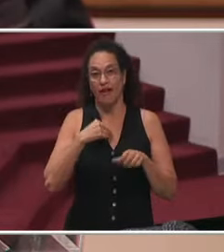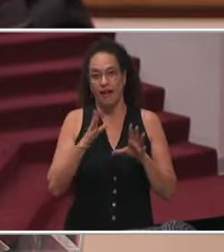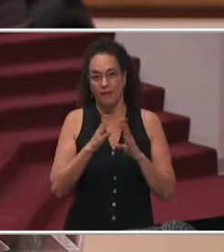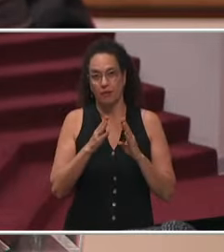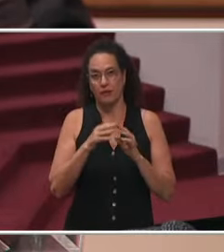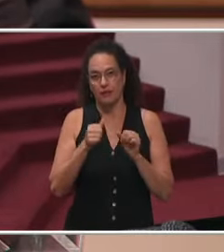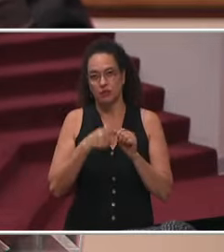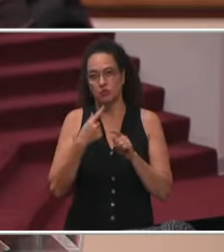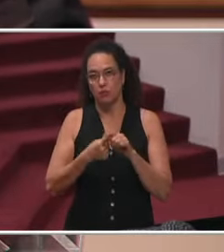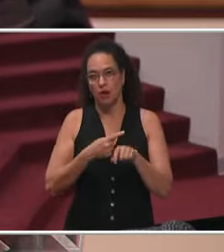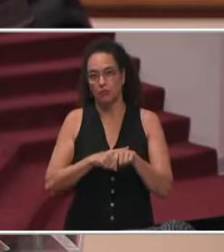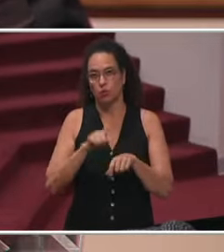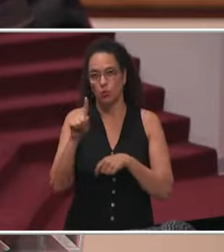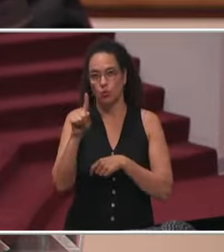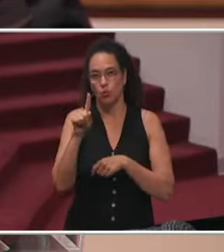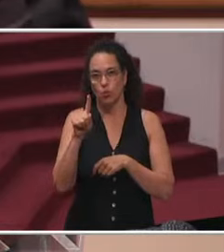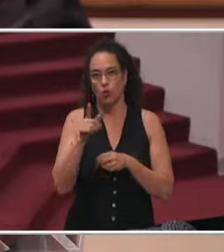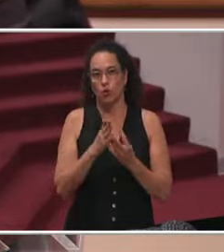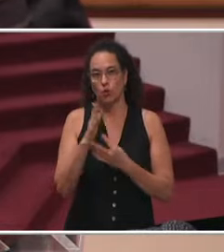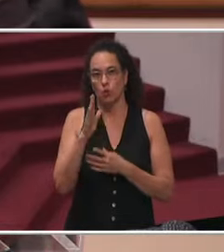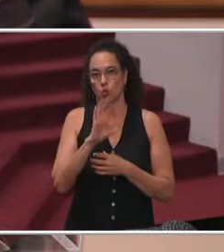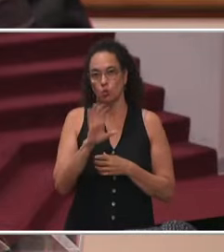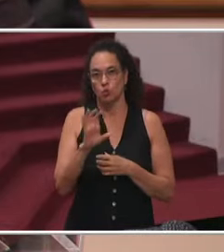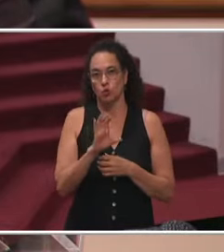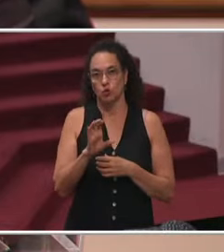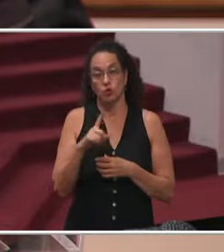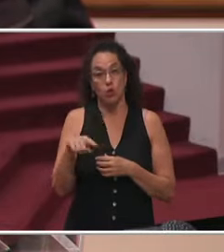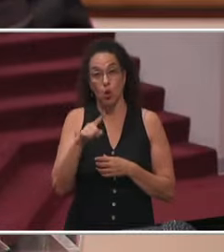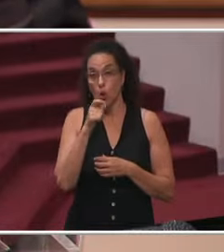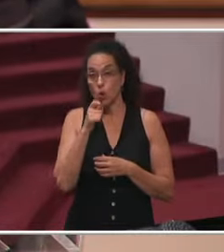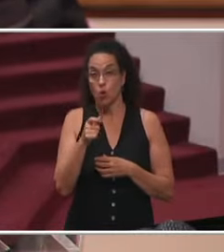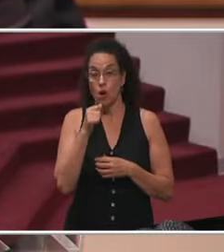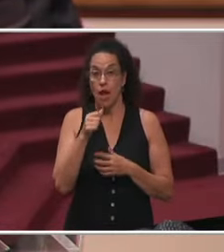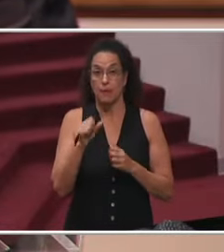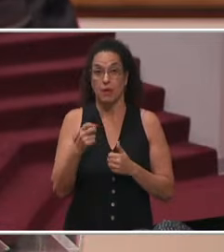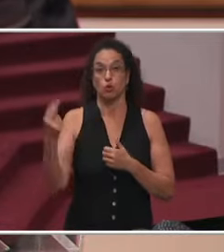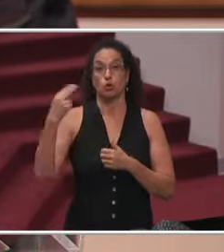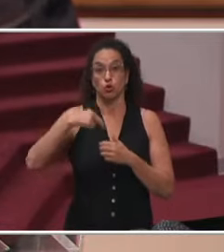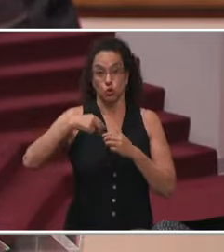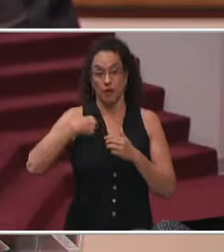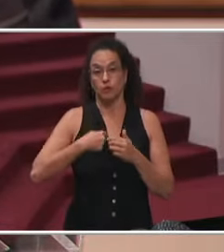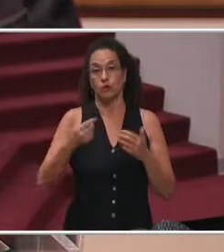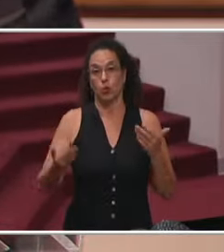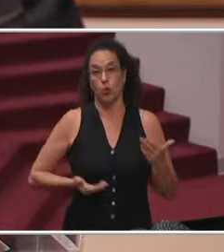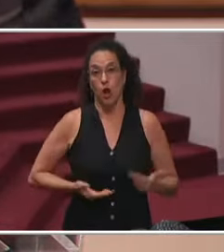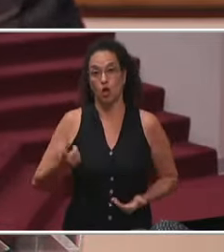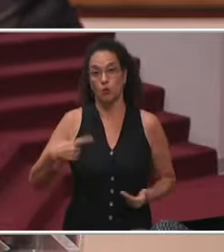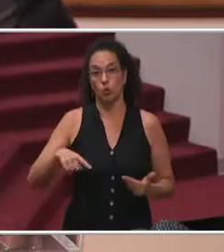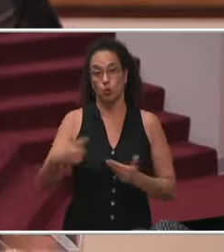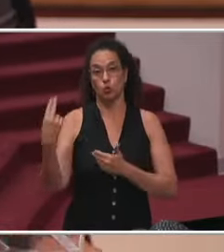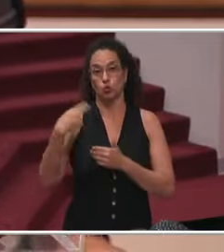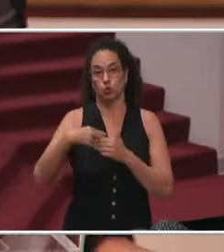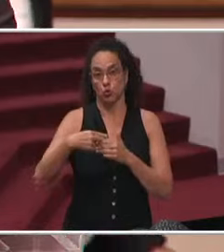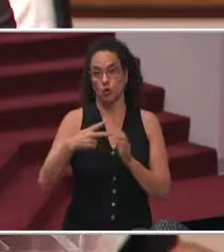p.m. via Zoom. So for those of you who've not been able to join us, we certainly welcome you to join in on the